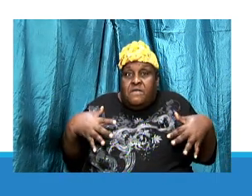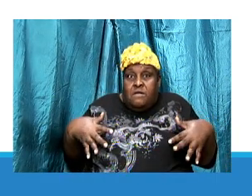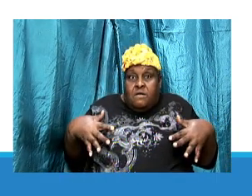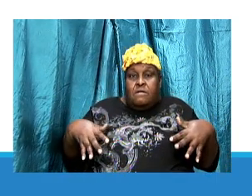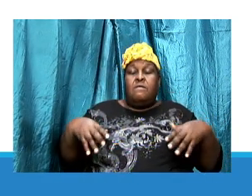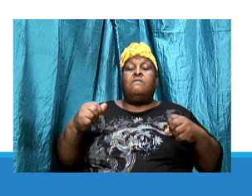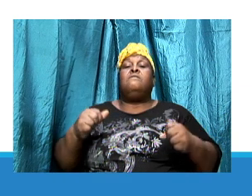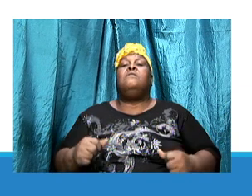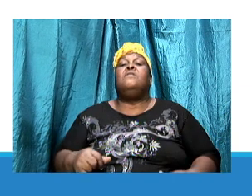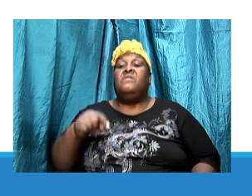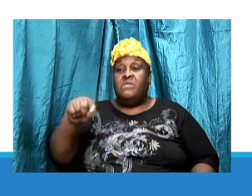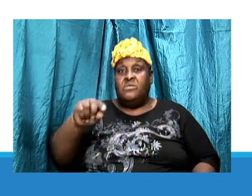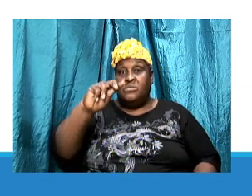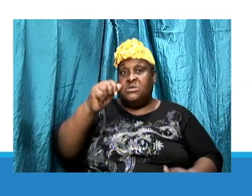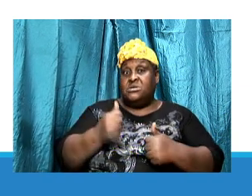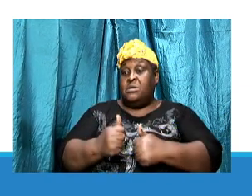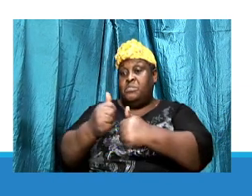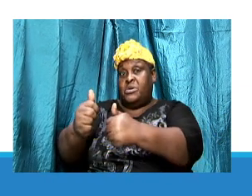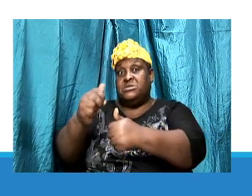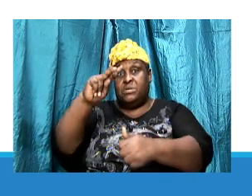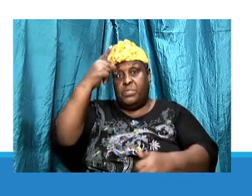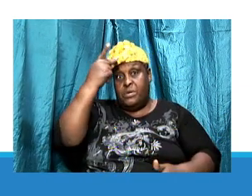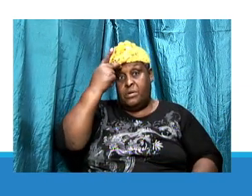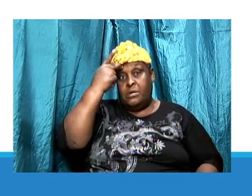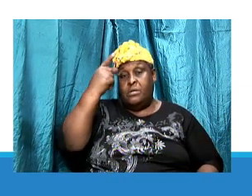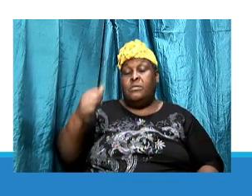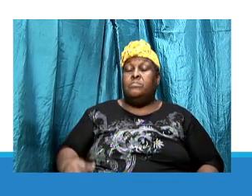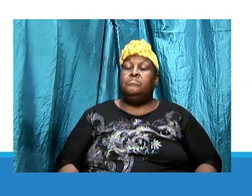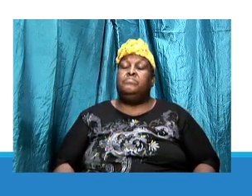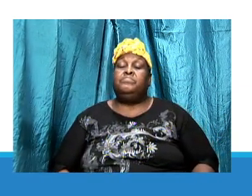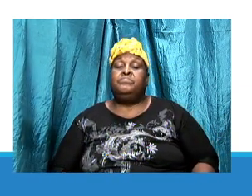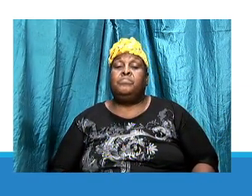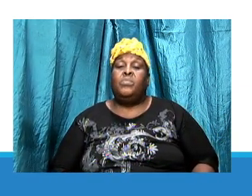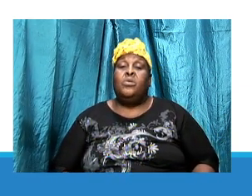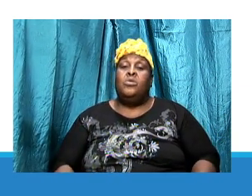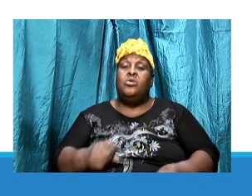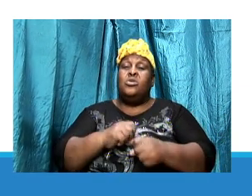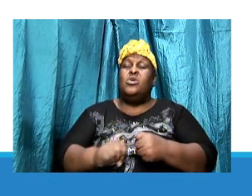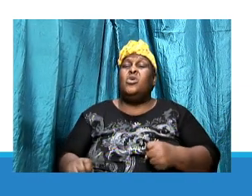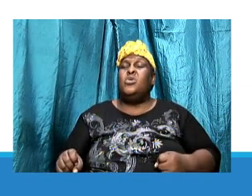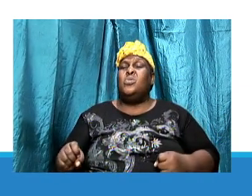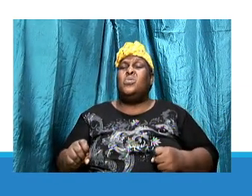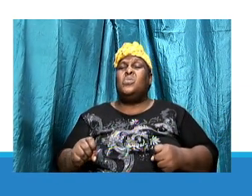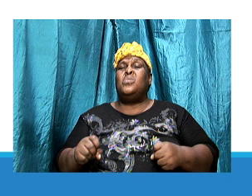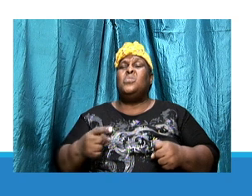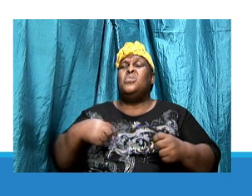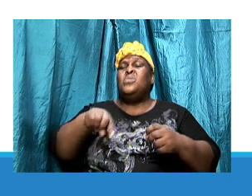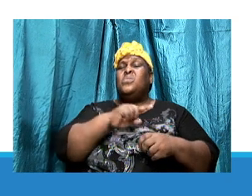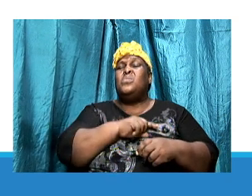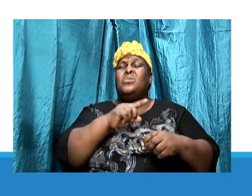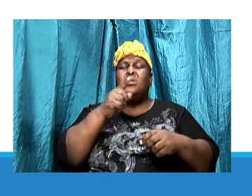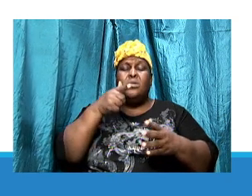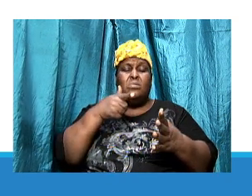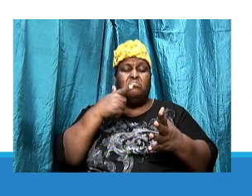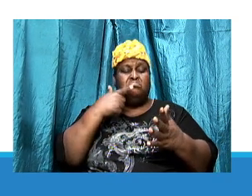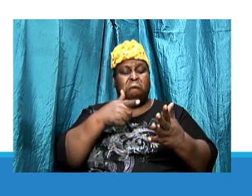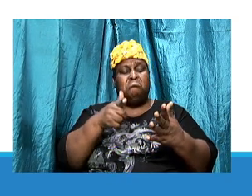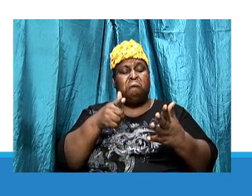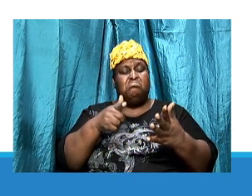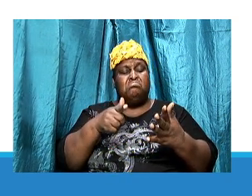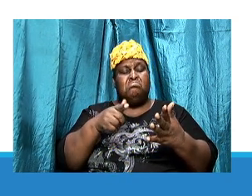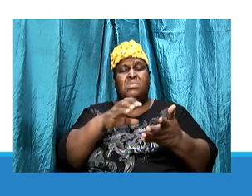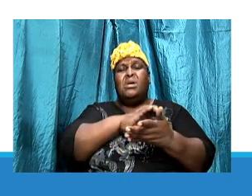Apostle Paul. And so we're going to look at Acts chapter 18 and verse